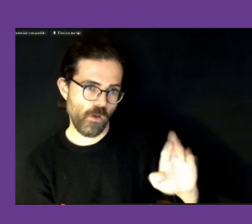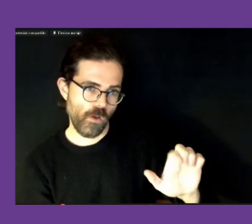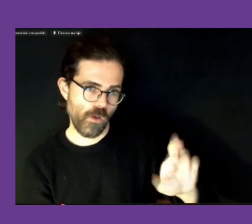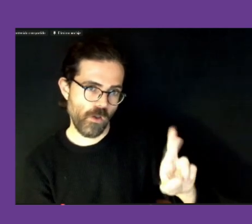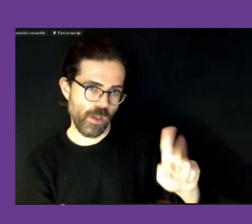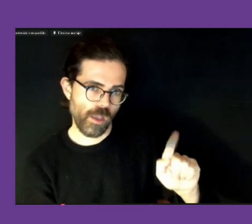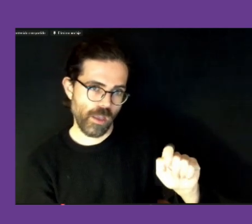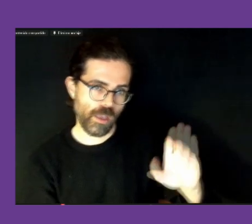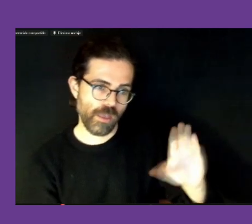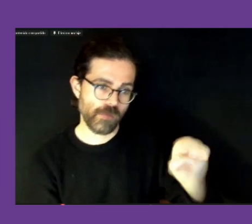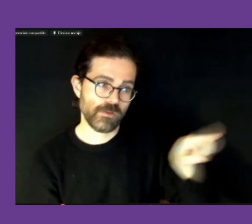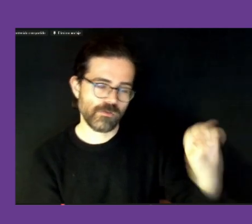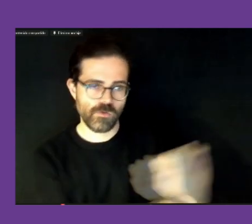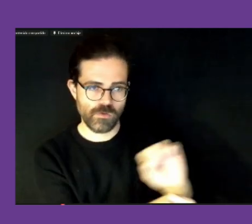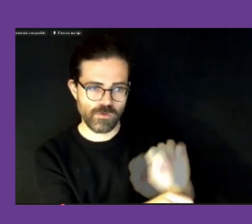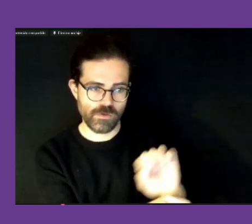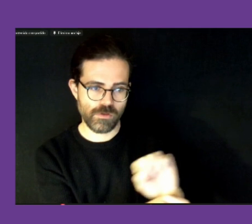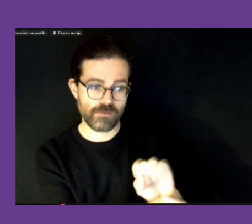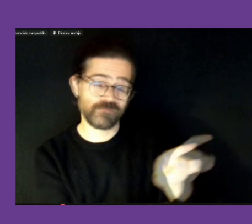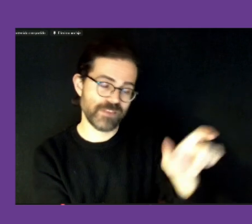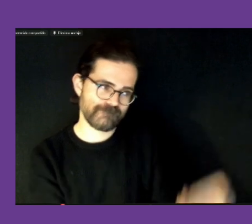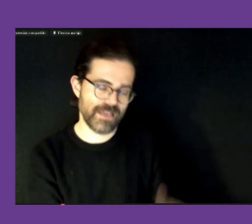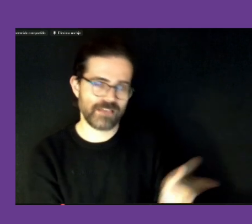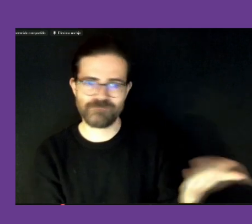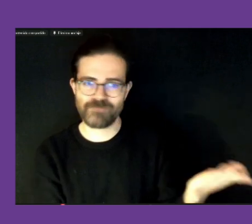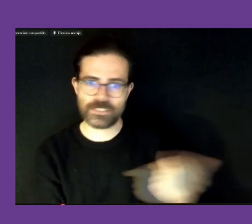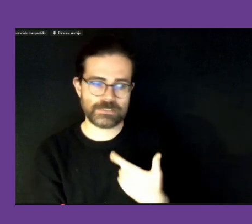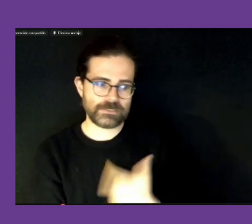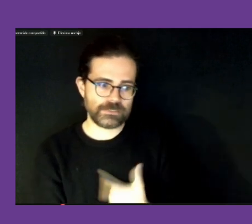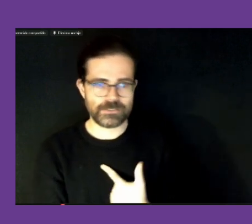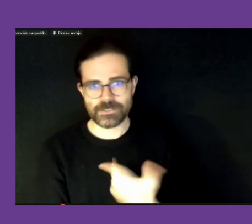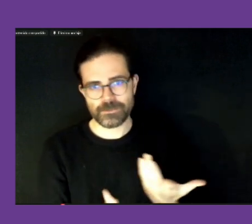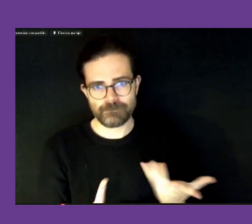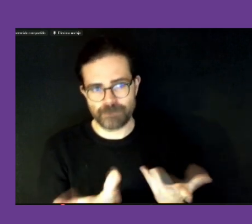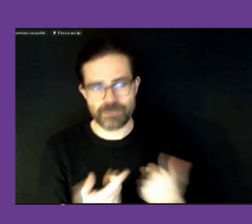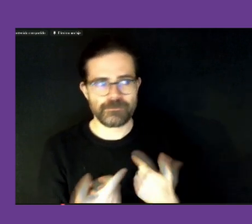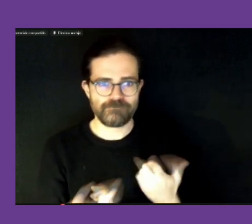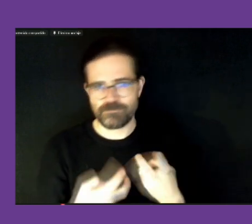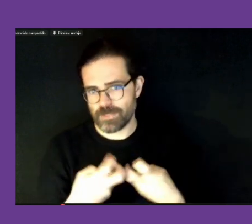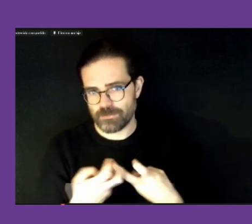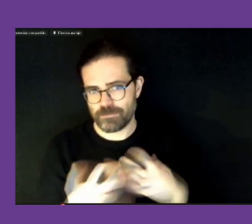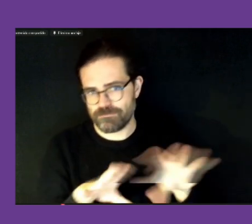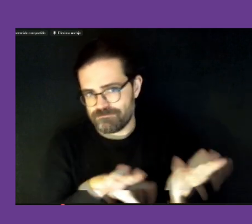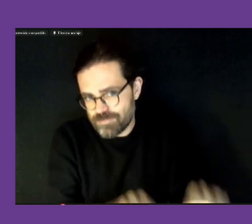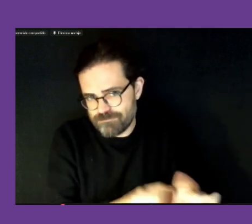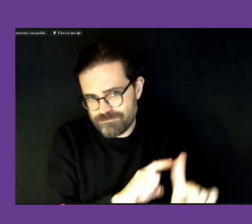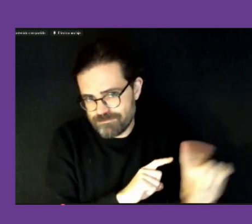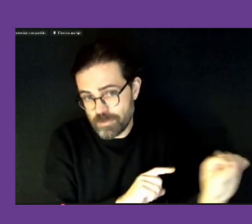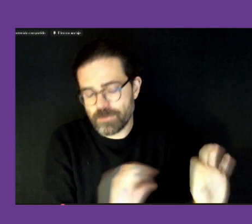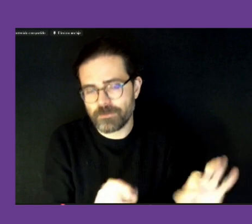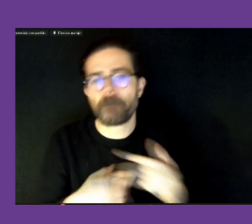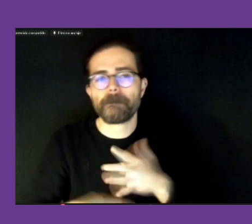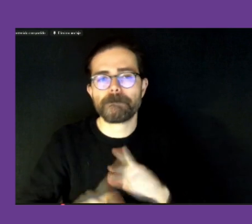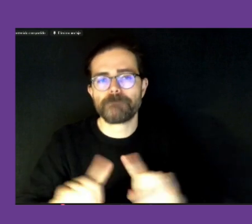unfortunately, a personal emergency to take care of. And but since my